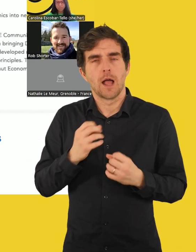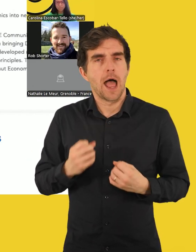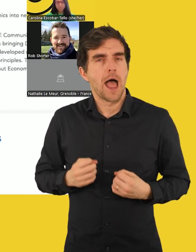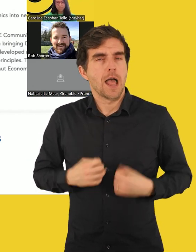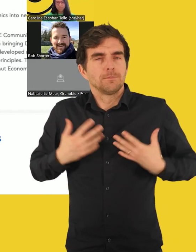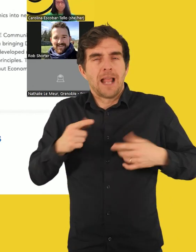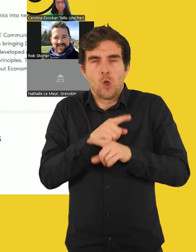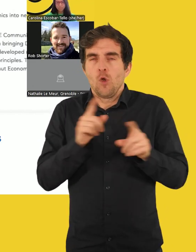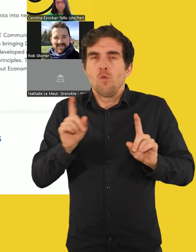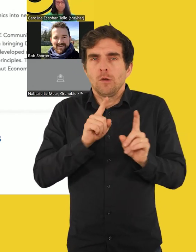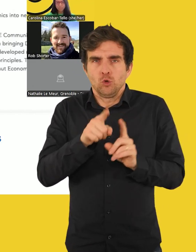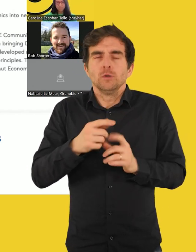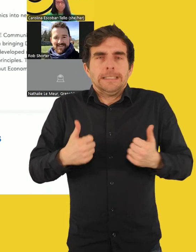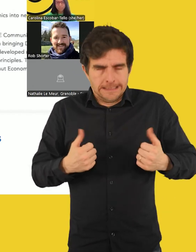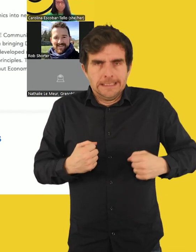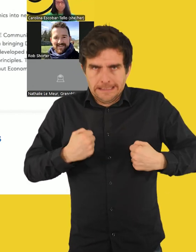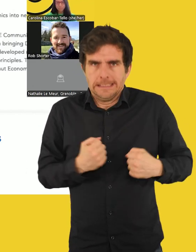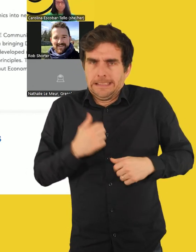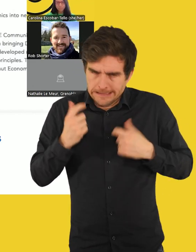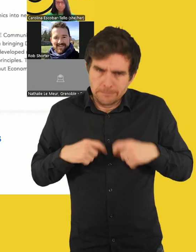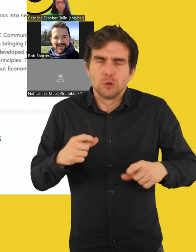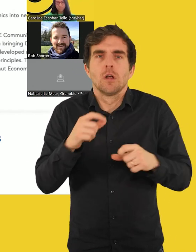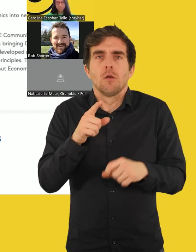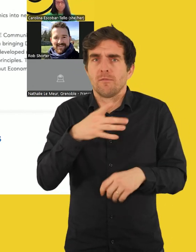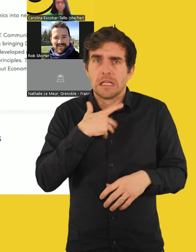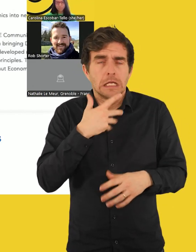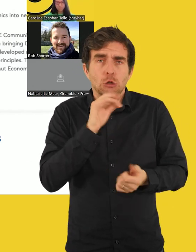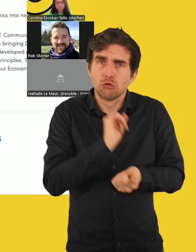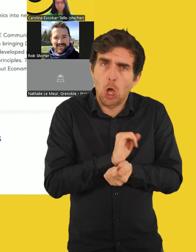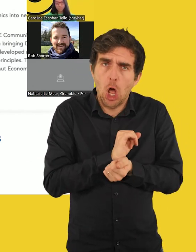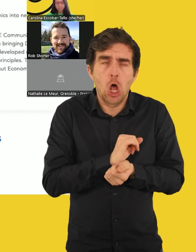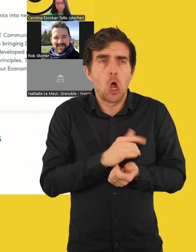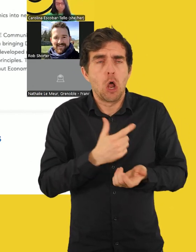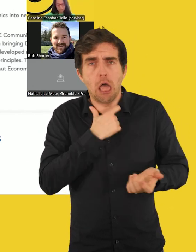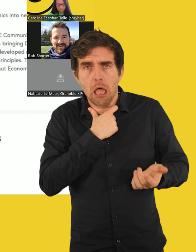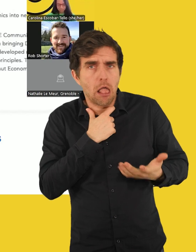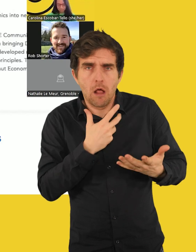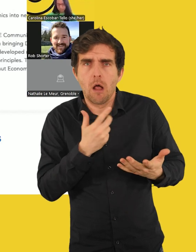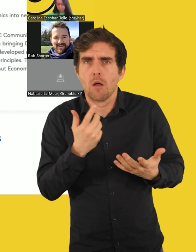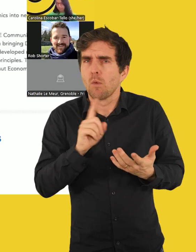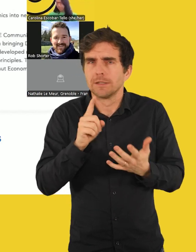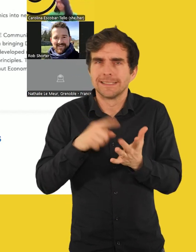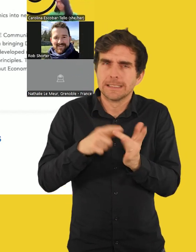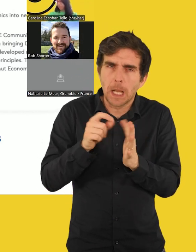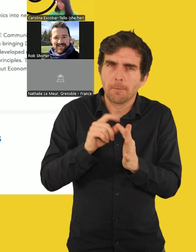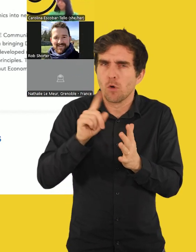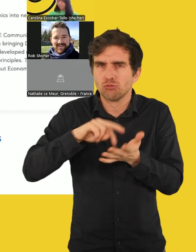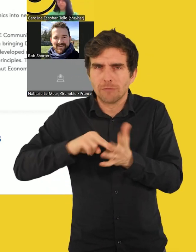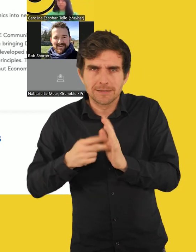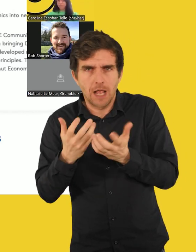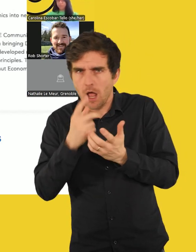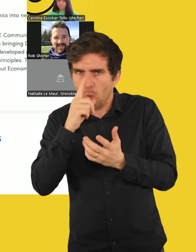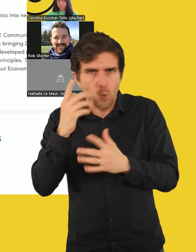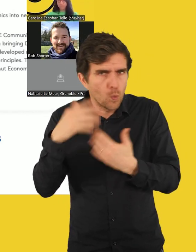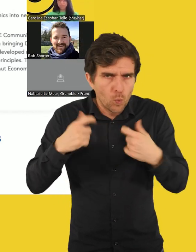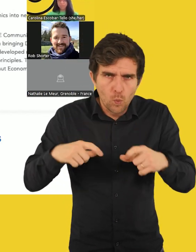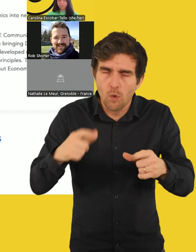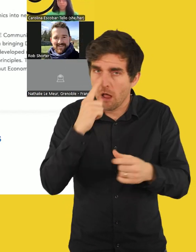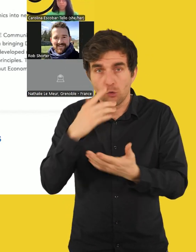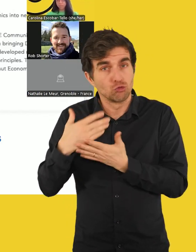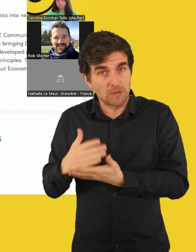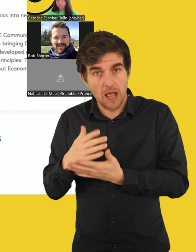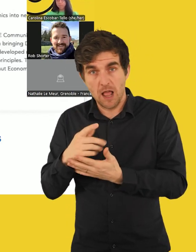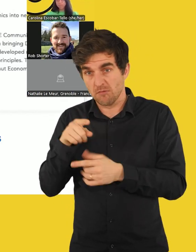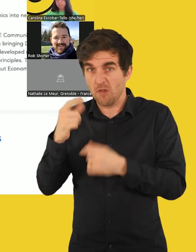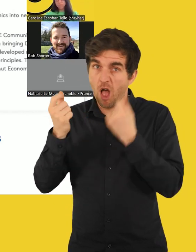what inspires you. How do you keep yourself going if you feel like you're getting stuck? What are the tips or the strategies or the tactics that you could just